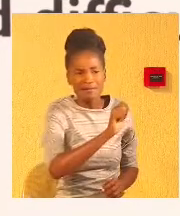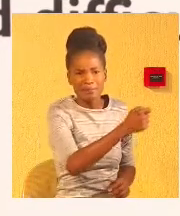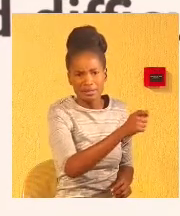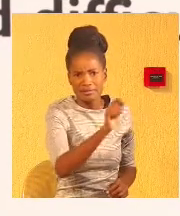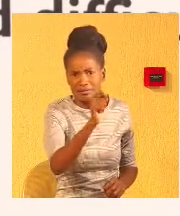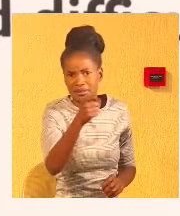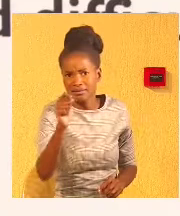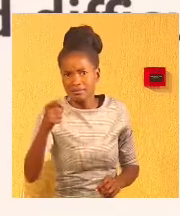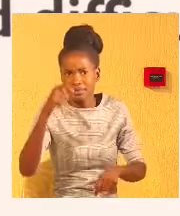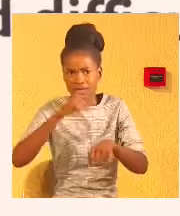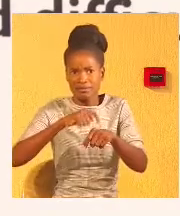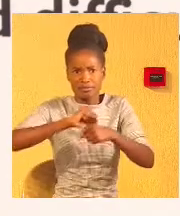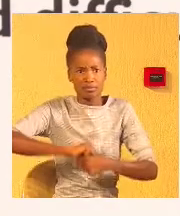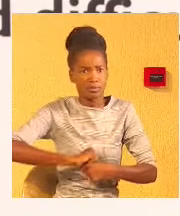time.